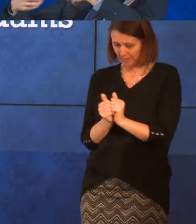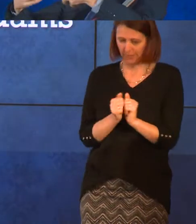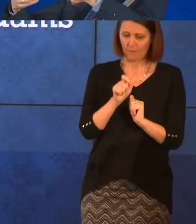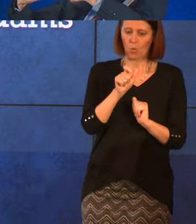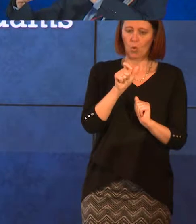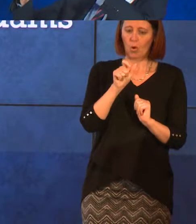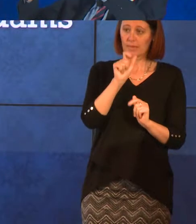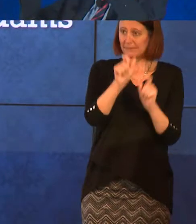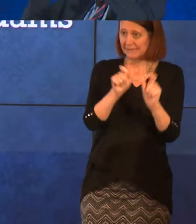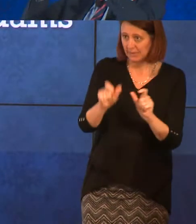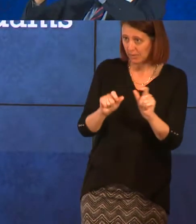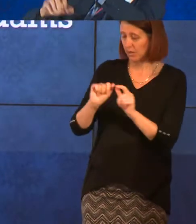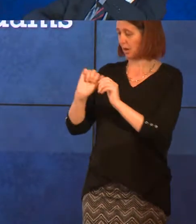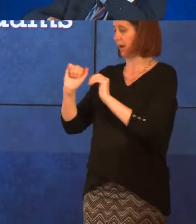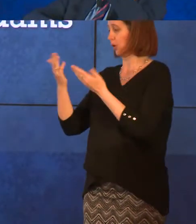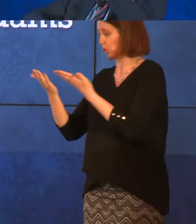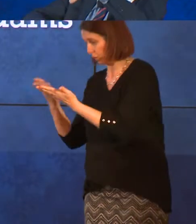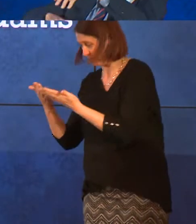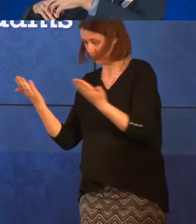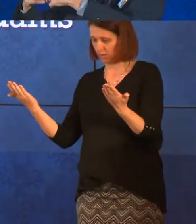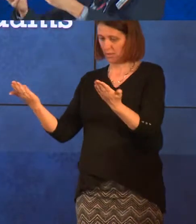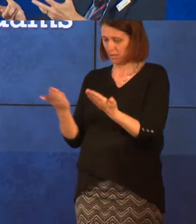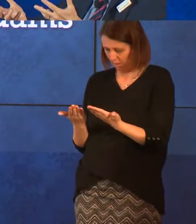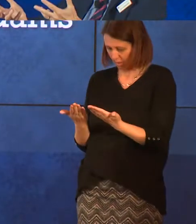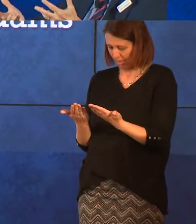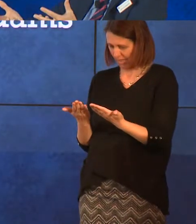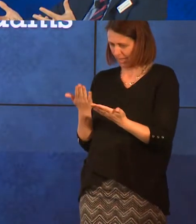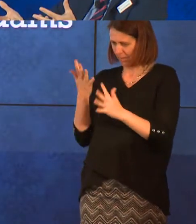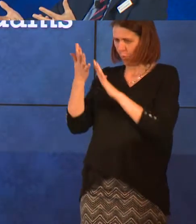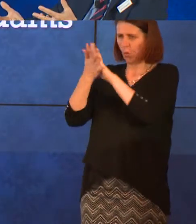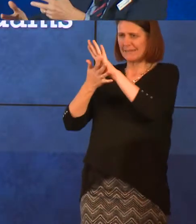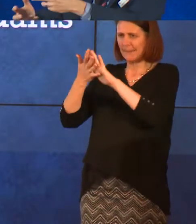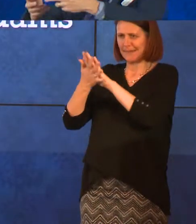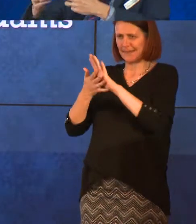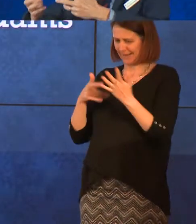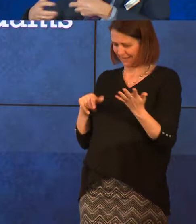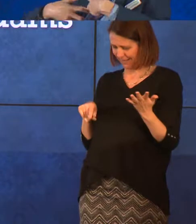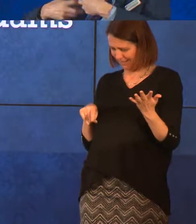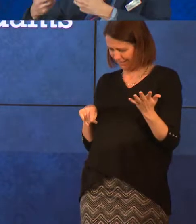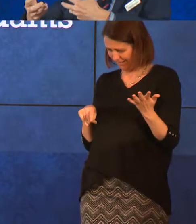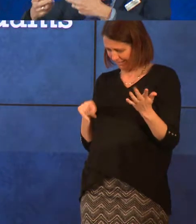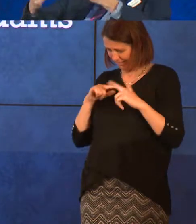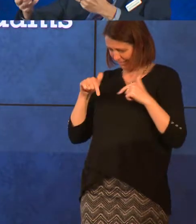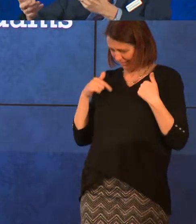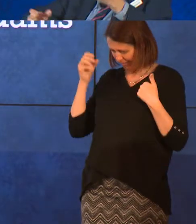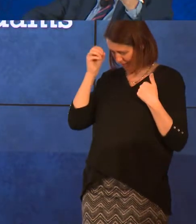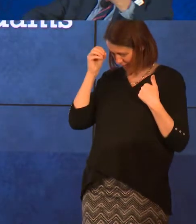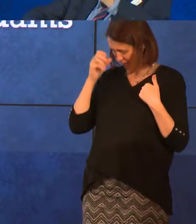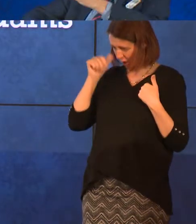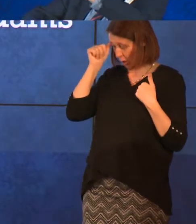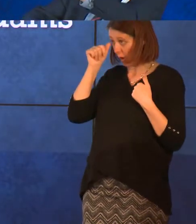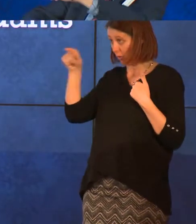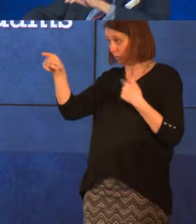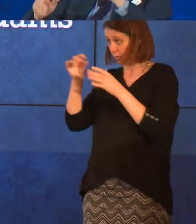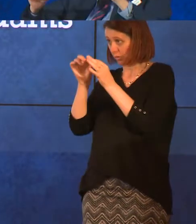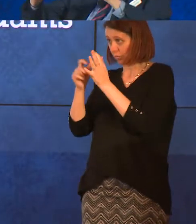provider. So you have what's legally a third-party beneficiary. But what does it actually mean, though? And in our view, and I know Bruce's, and